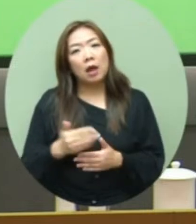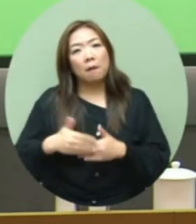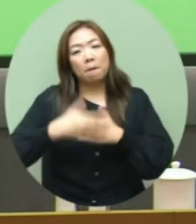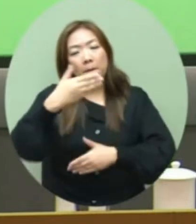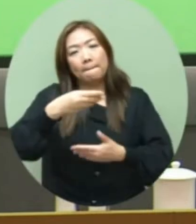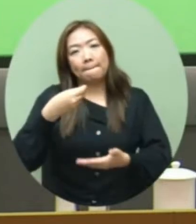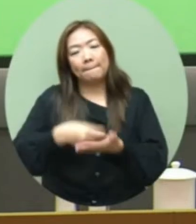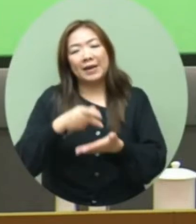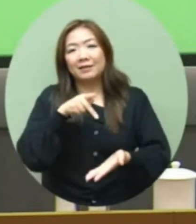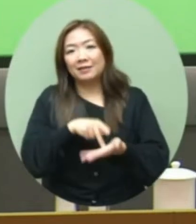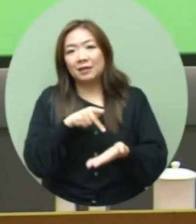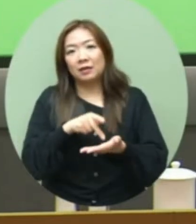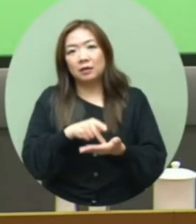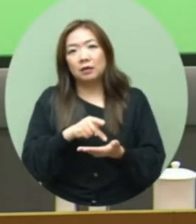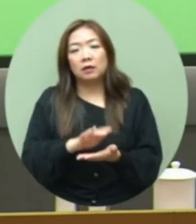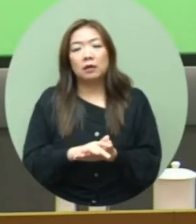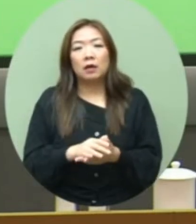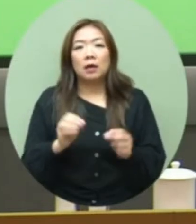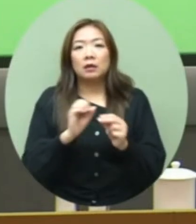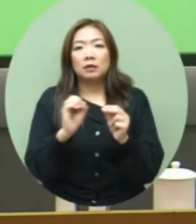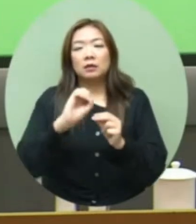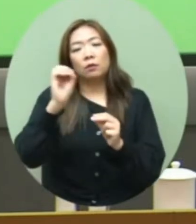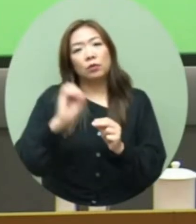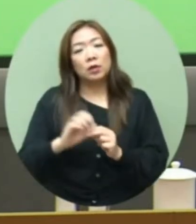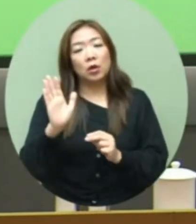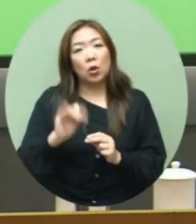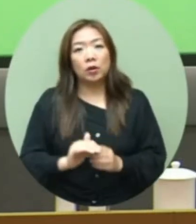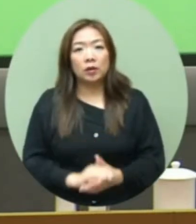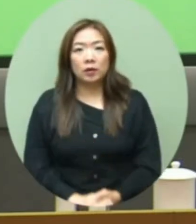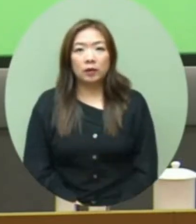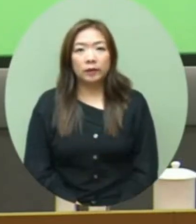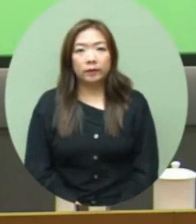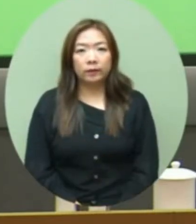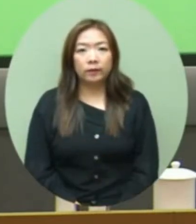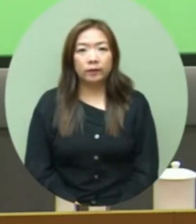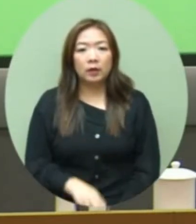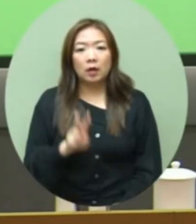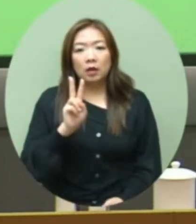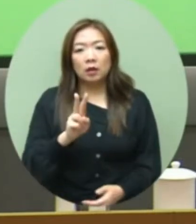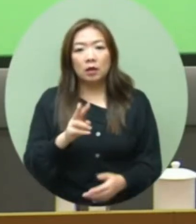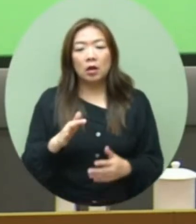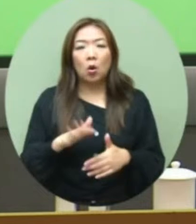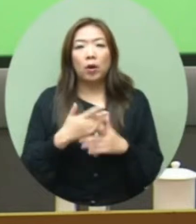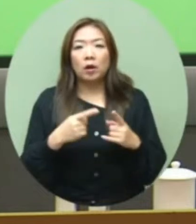and also relaxing the loan-to-value ratio to 70%.